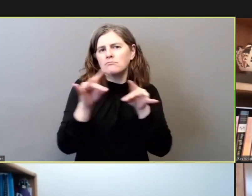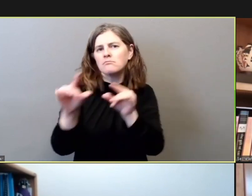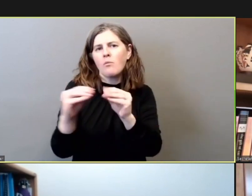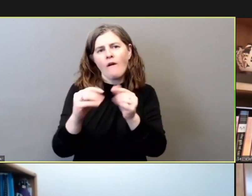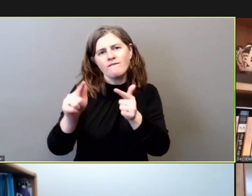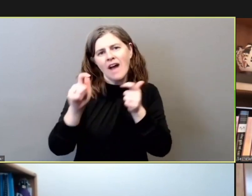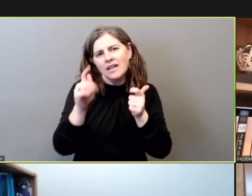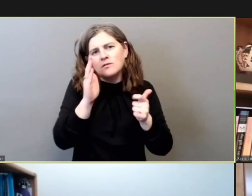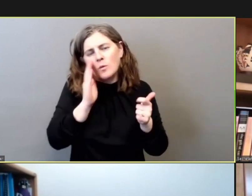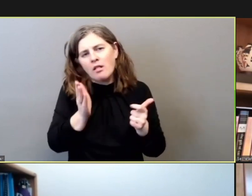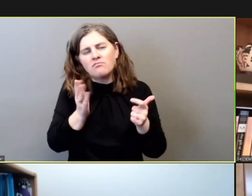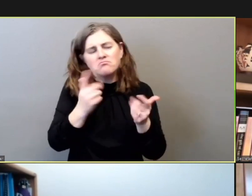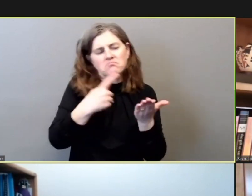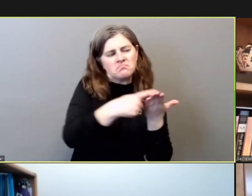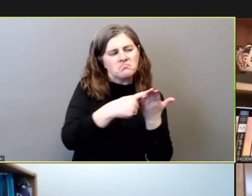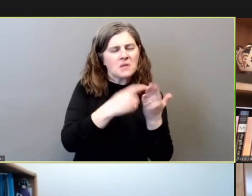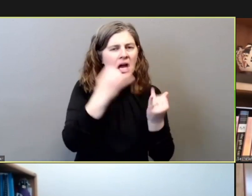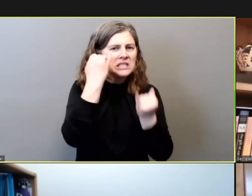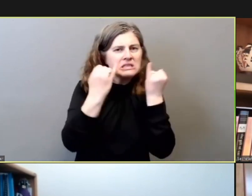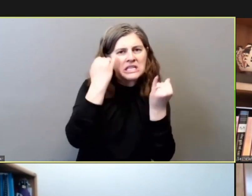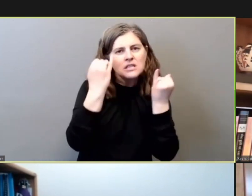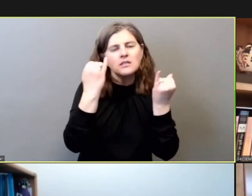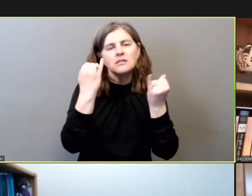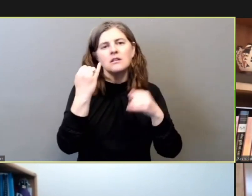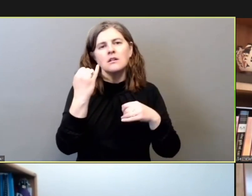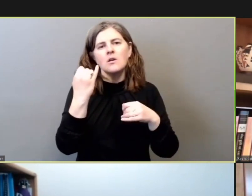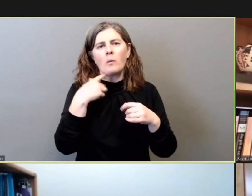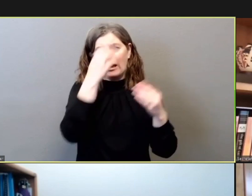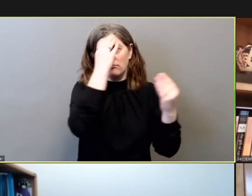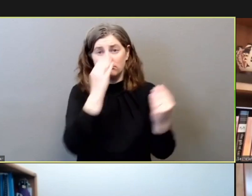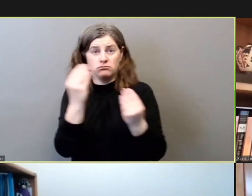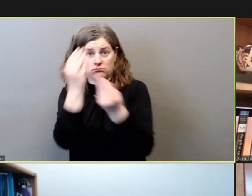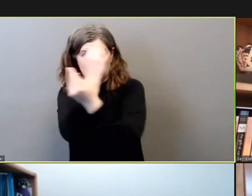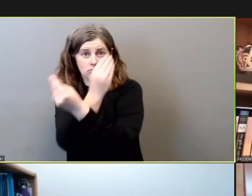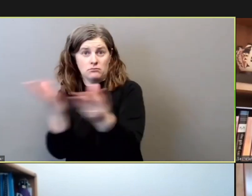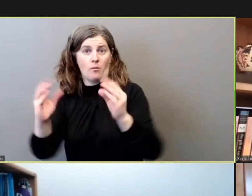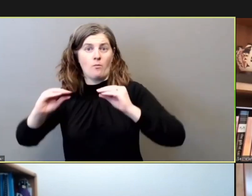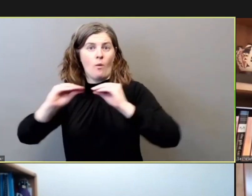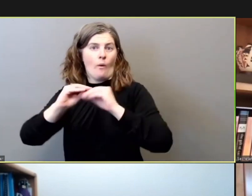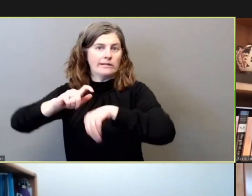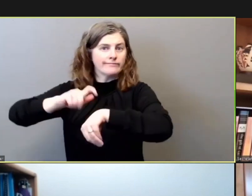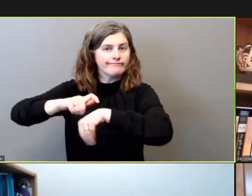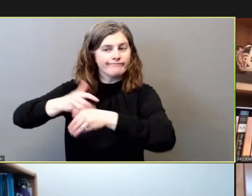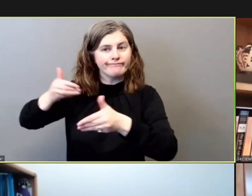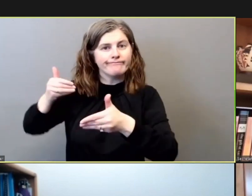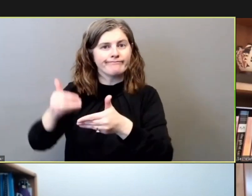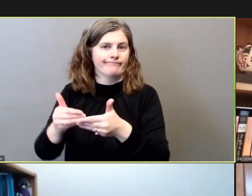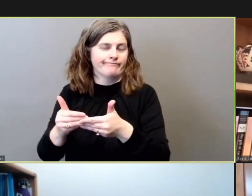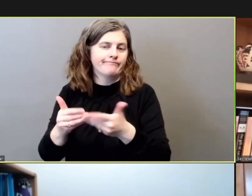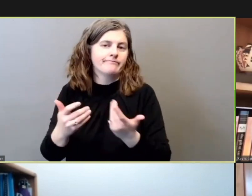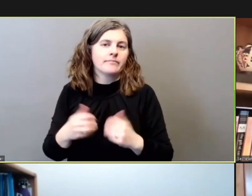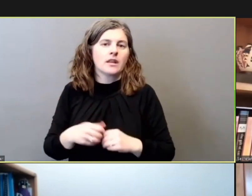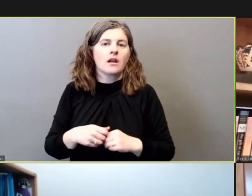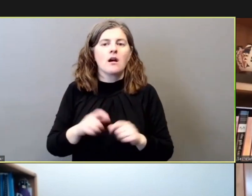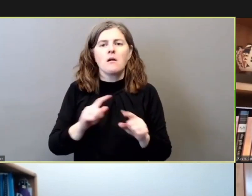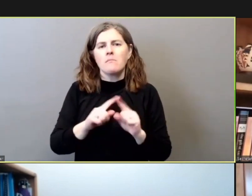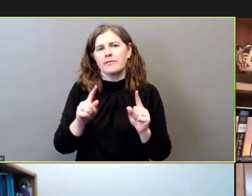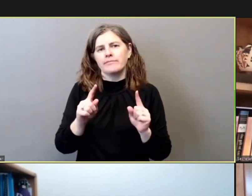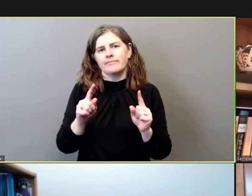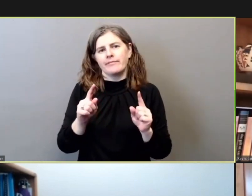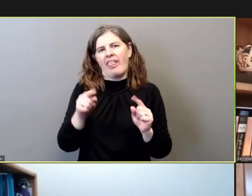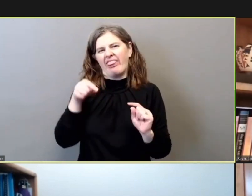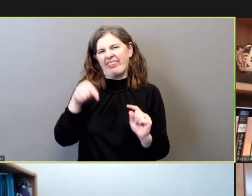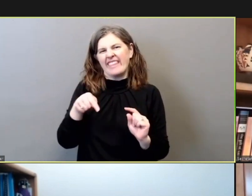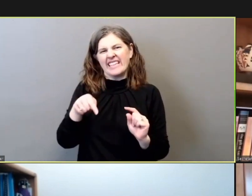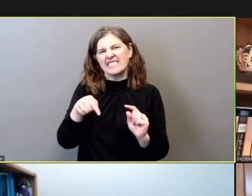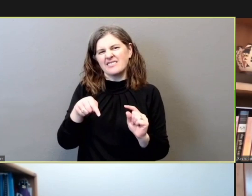process so that we can keep you all informed and up to date. But absolutely, this